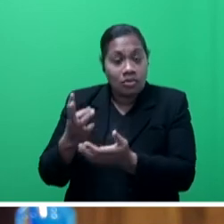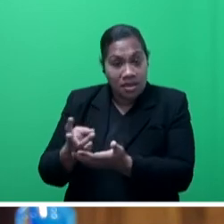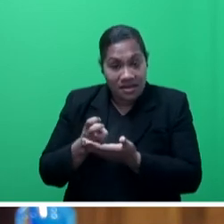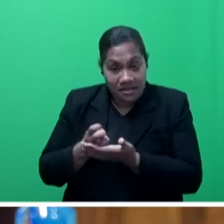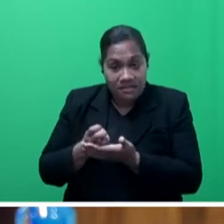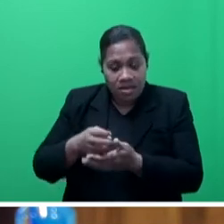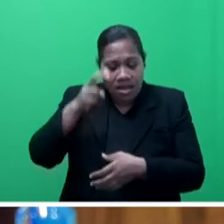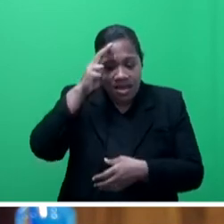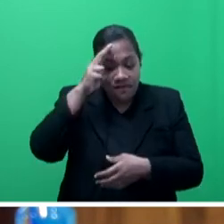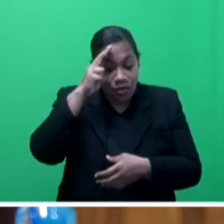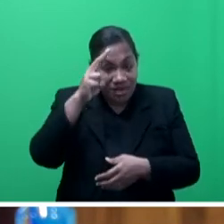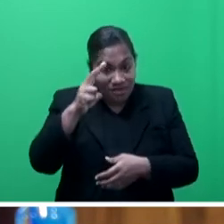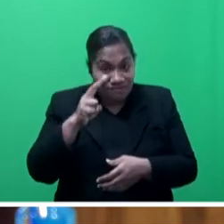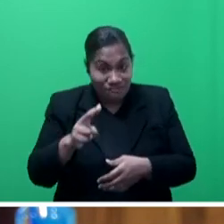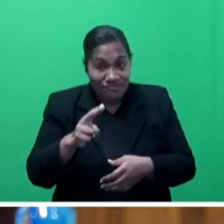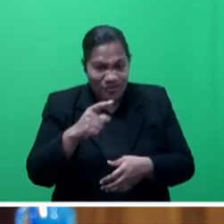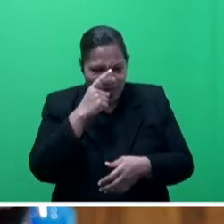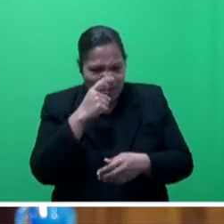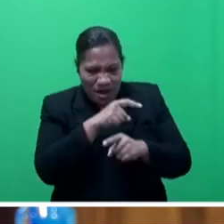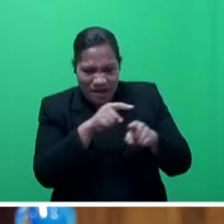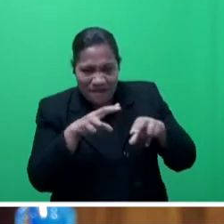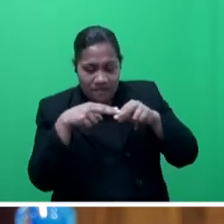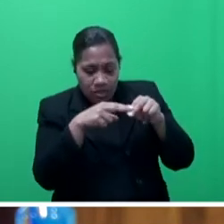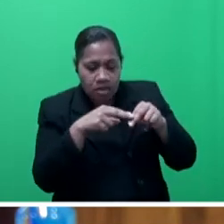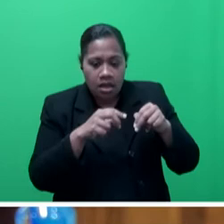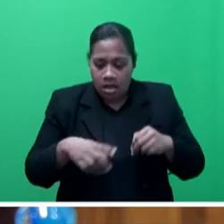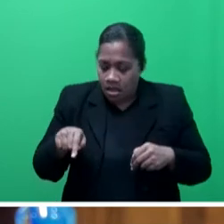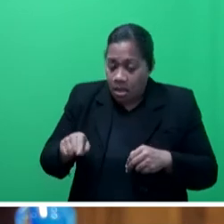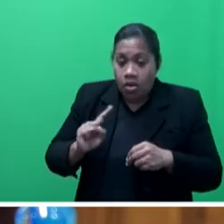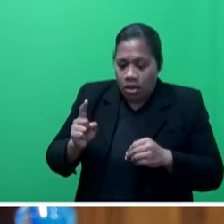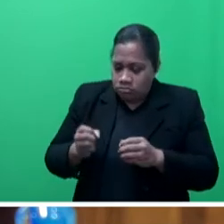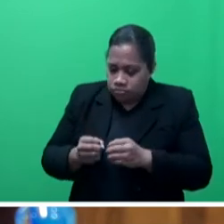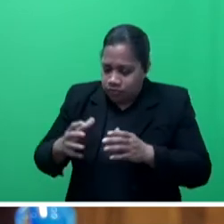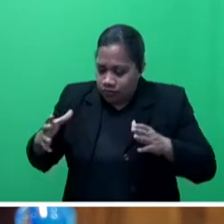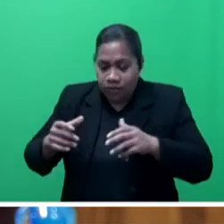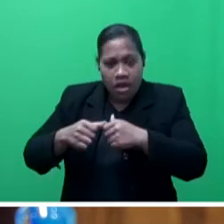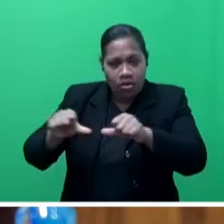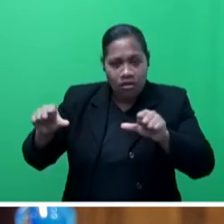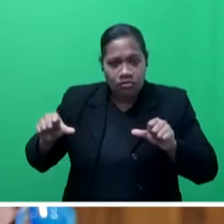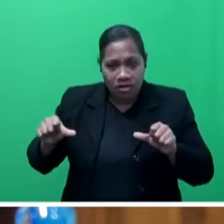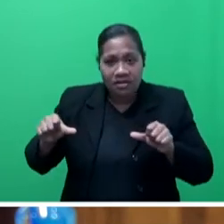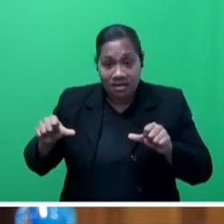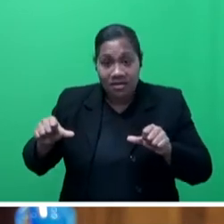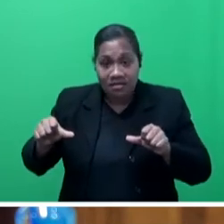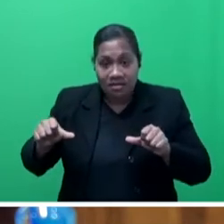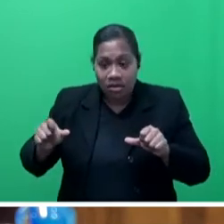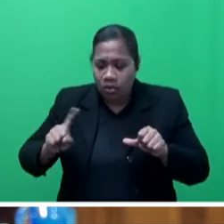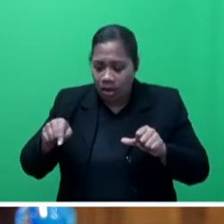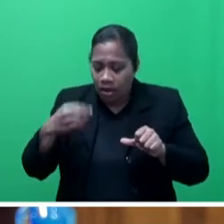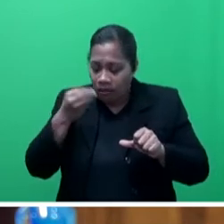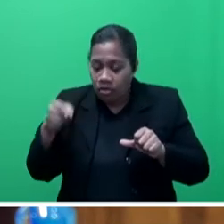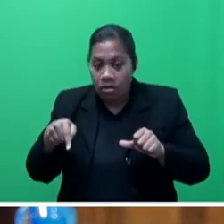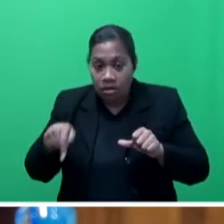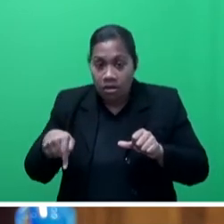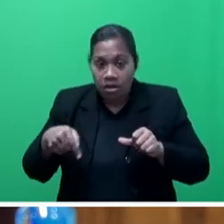national interest, Mr. Speaker said. And there's a substantial growth in agricultural output, which fed the entire nation, and